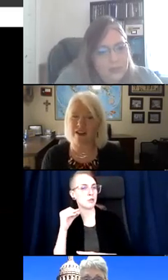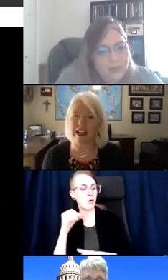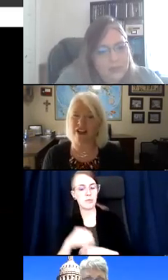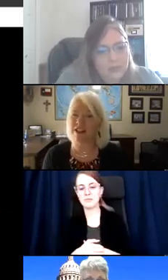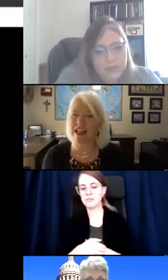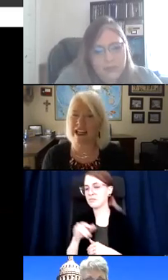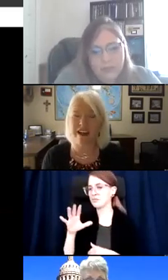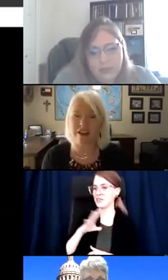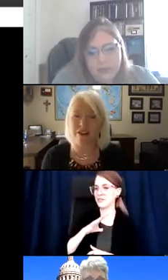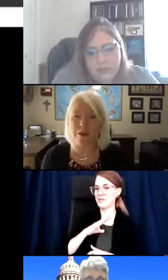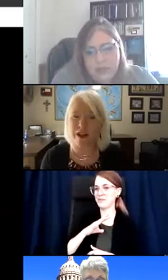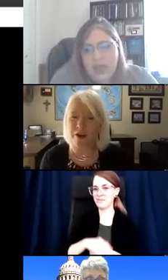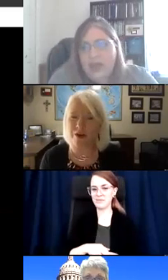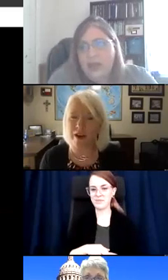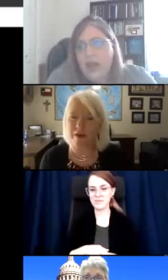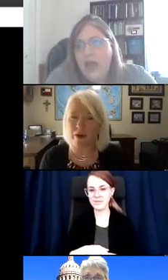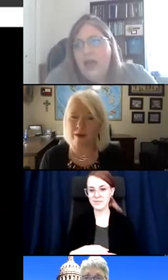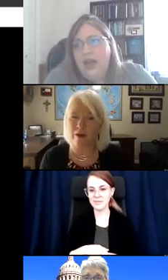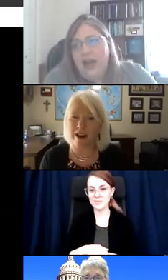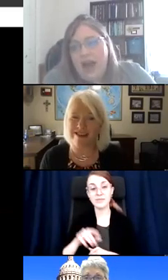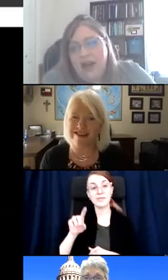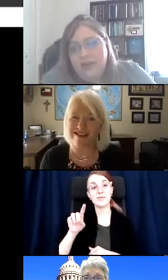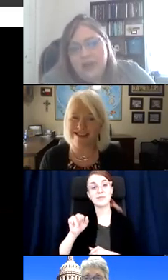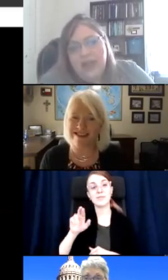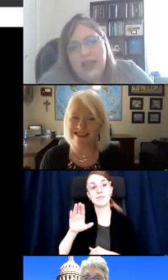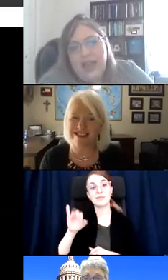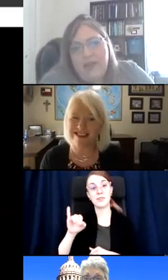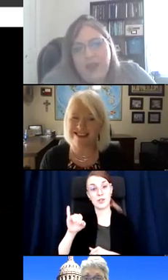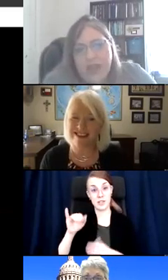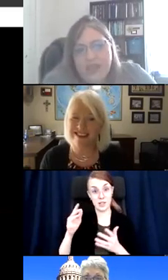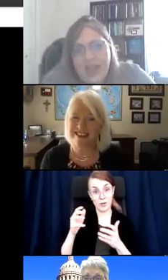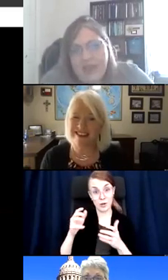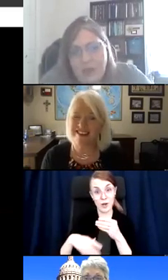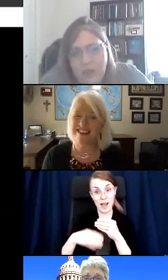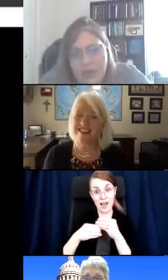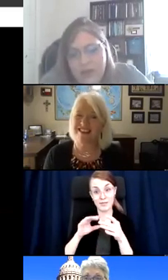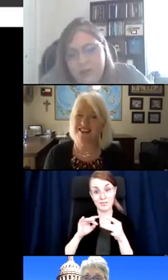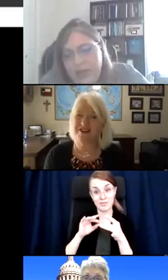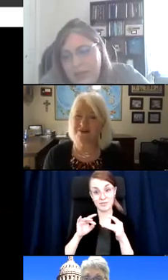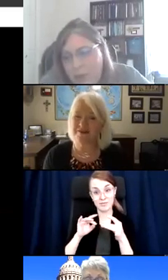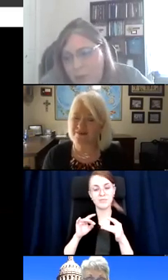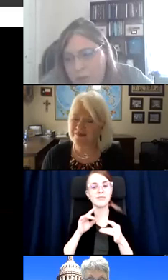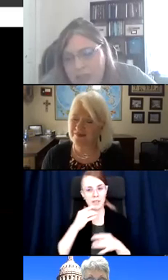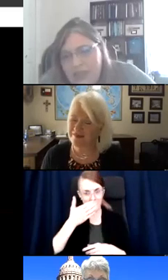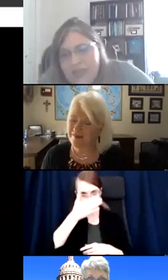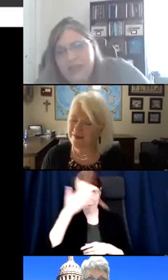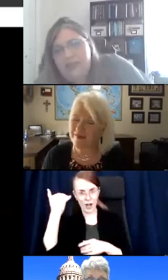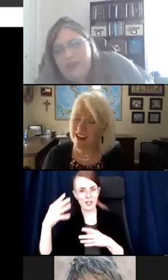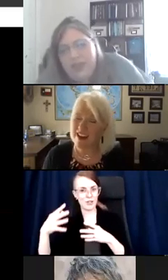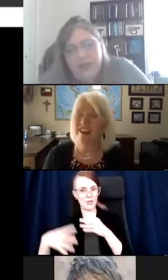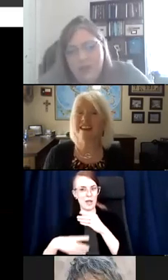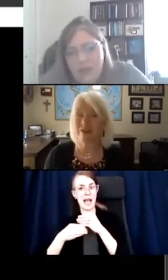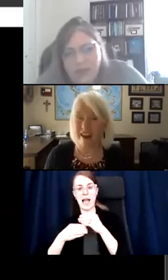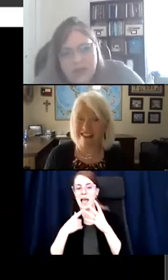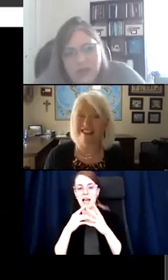That's all right. Darcy, anything else you want to close with before I move on? Yeah, I forgot to add that we are completely mobile.